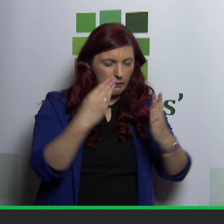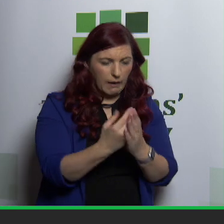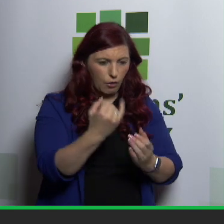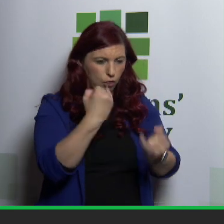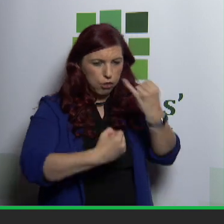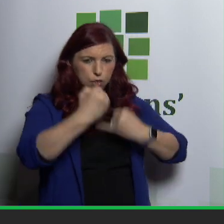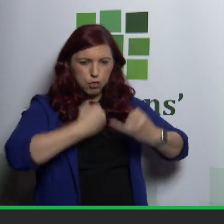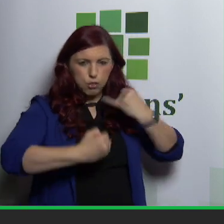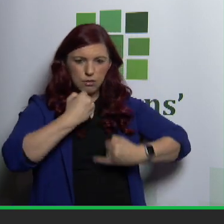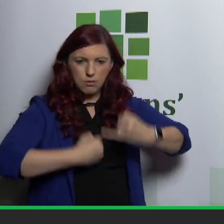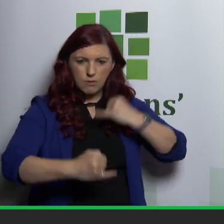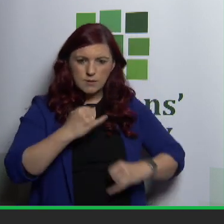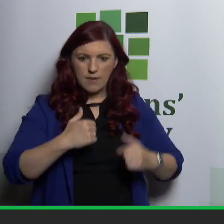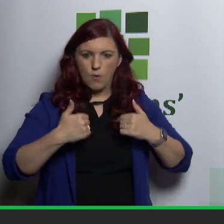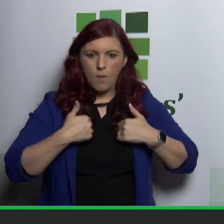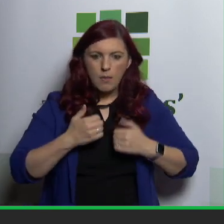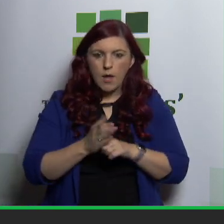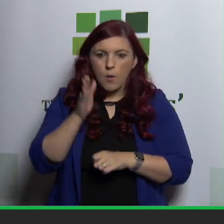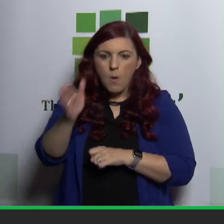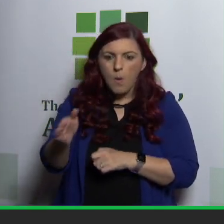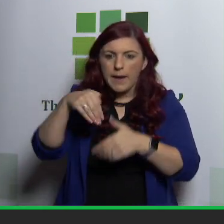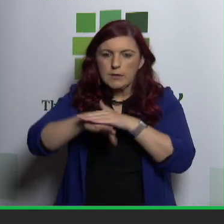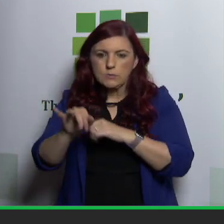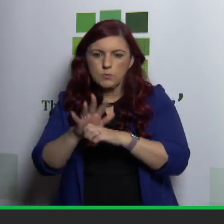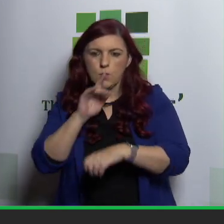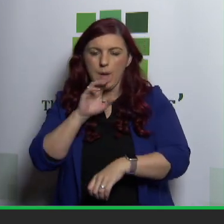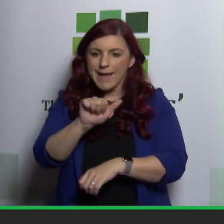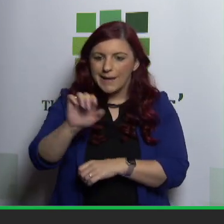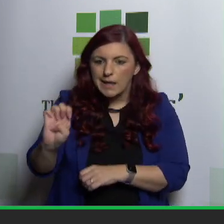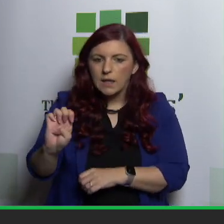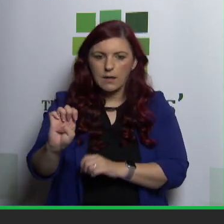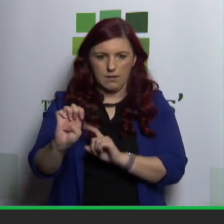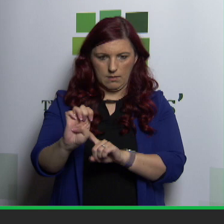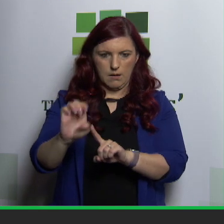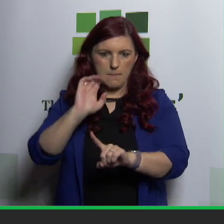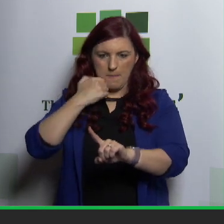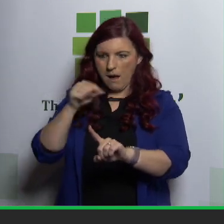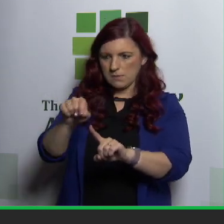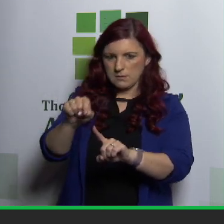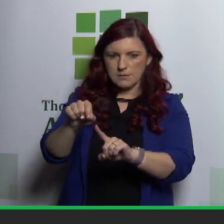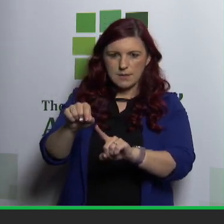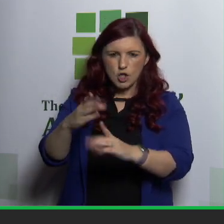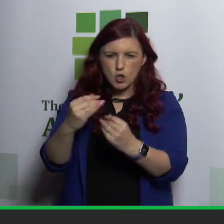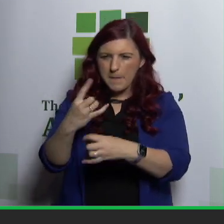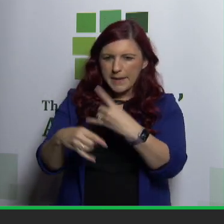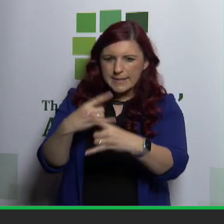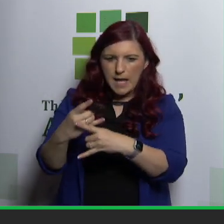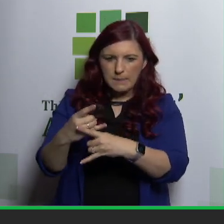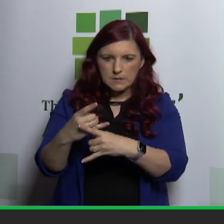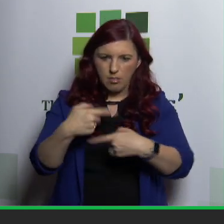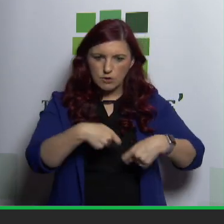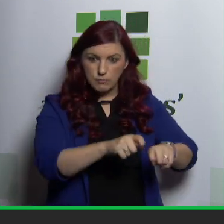even when they go to the accident and emergency because something has happened on the